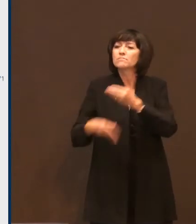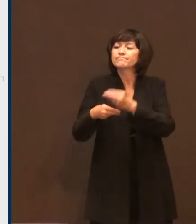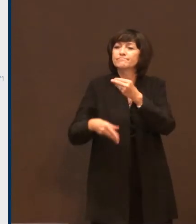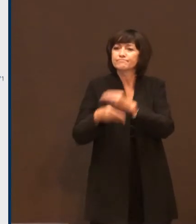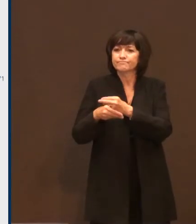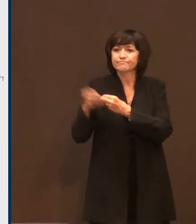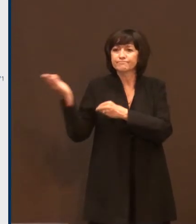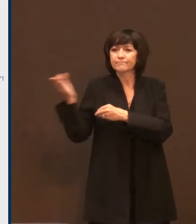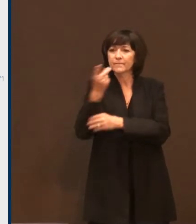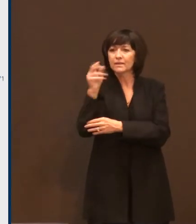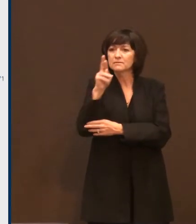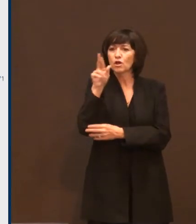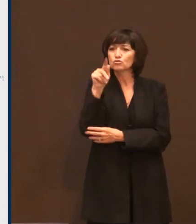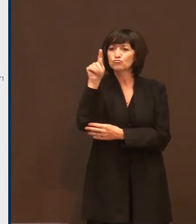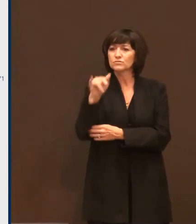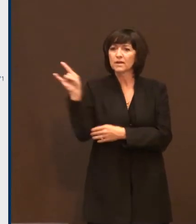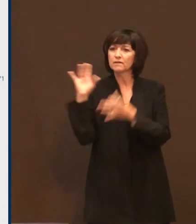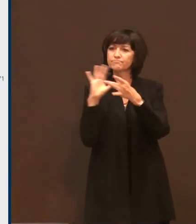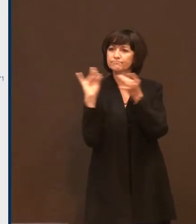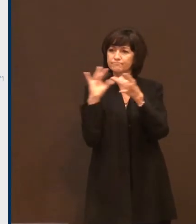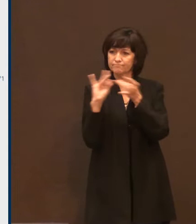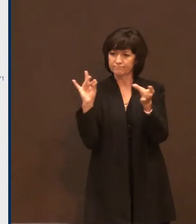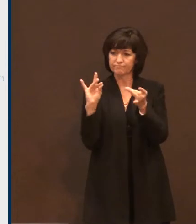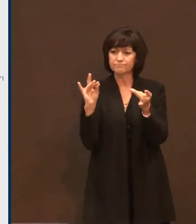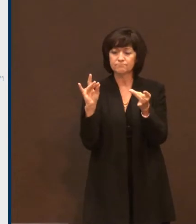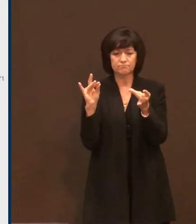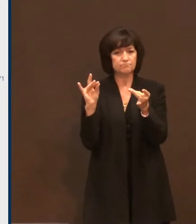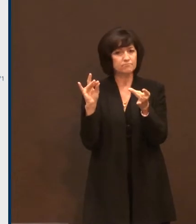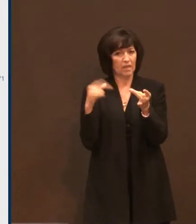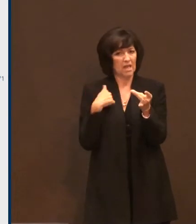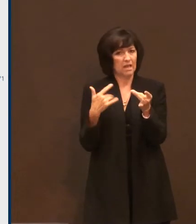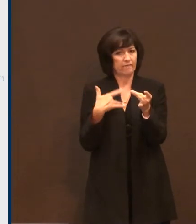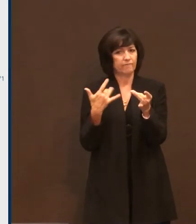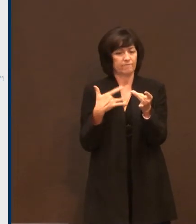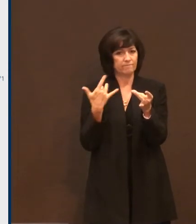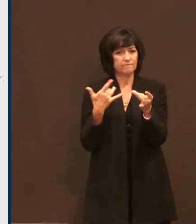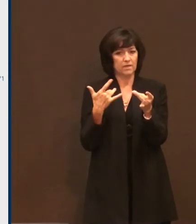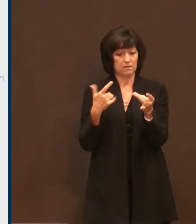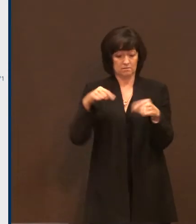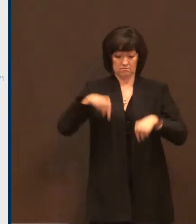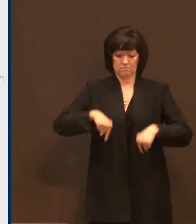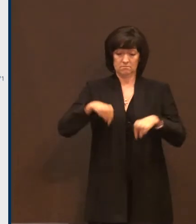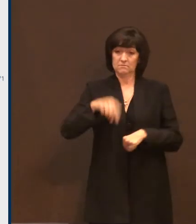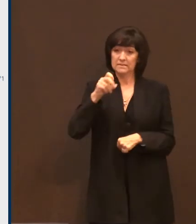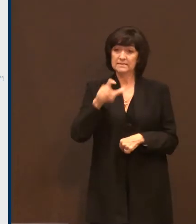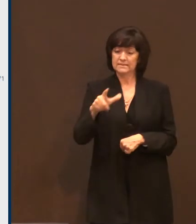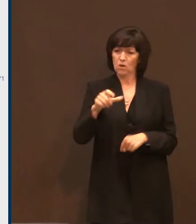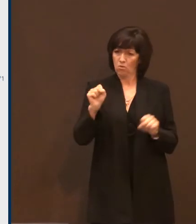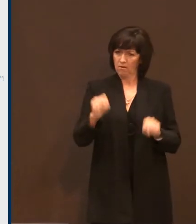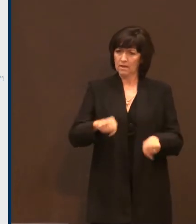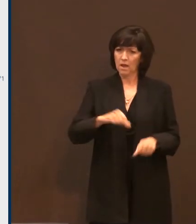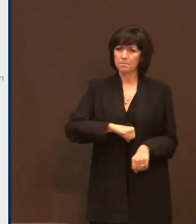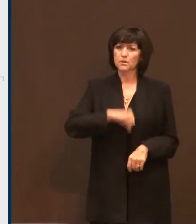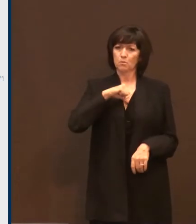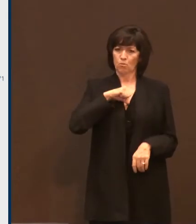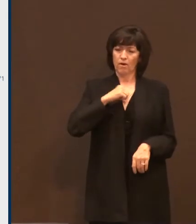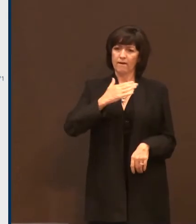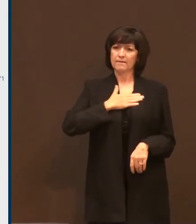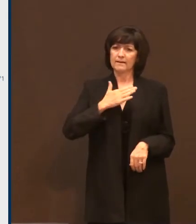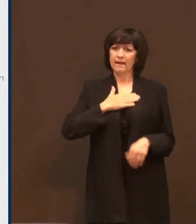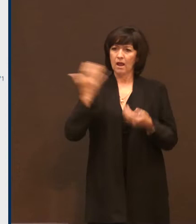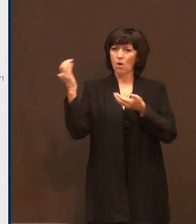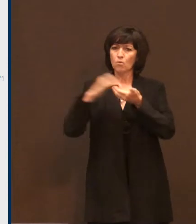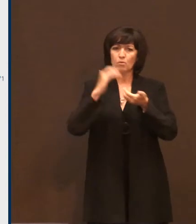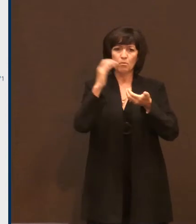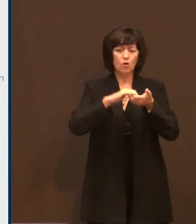I think we should be extremely proud of the work that our partners like the Delaware Community Foundation have done. The state's got